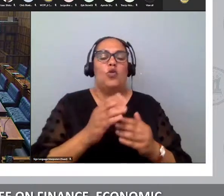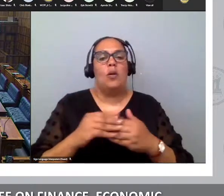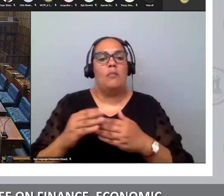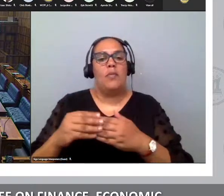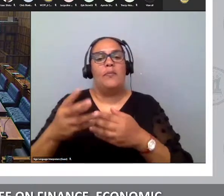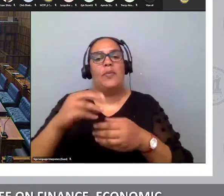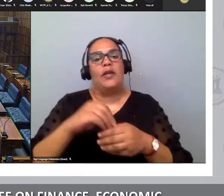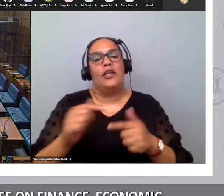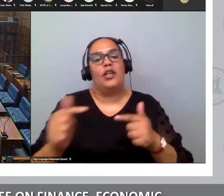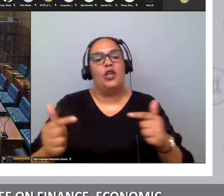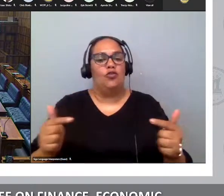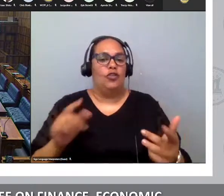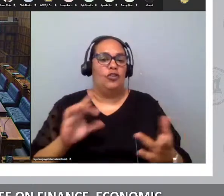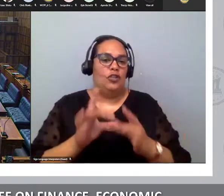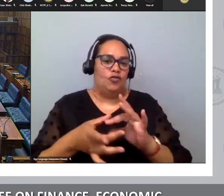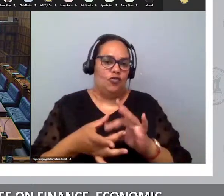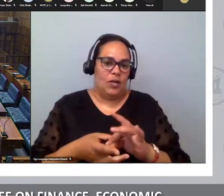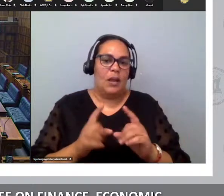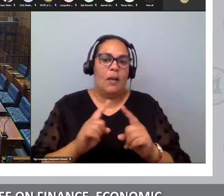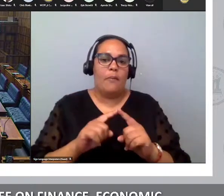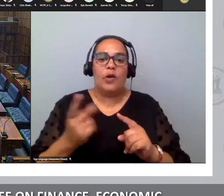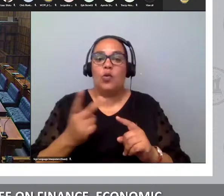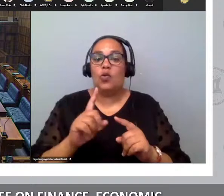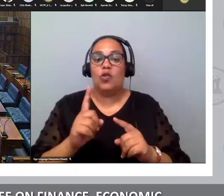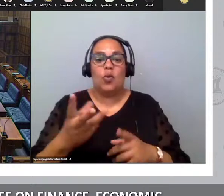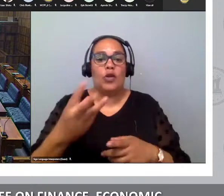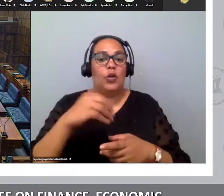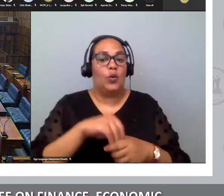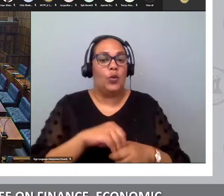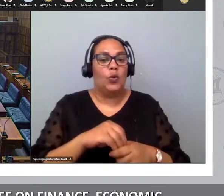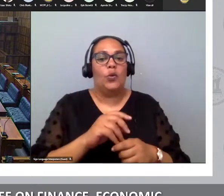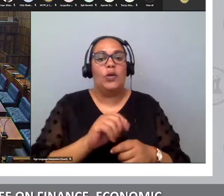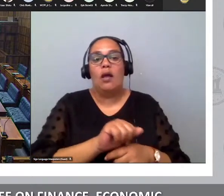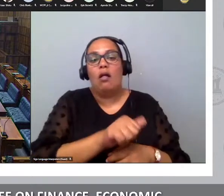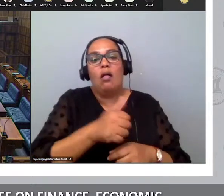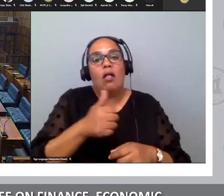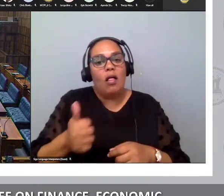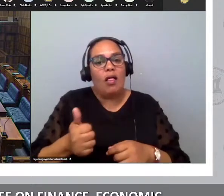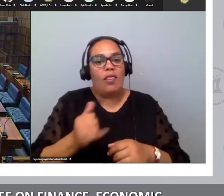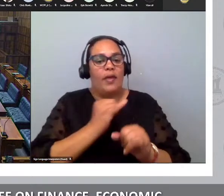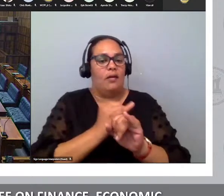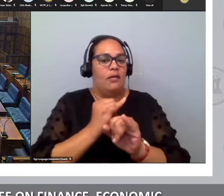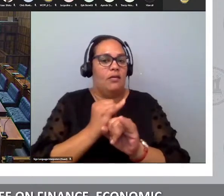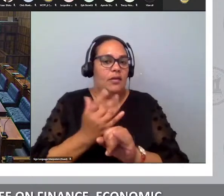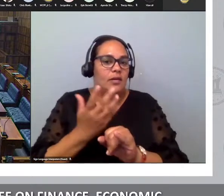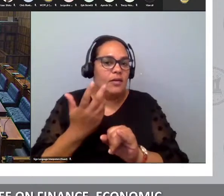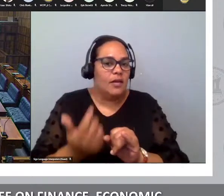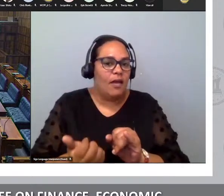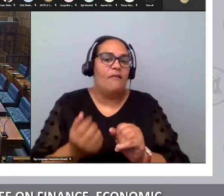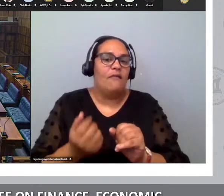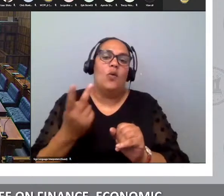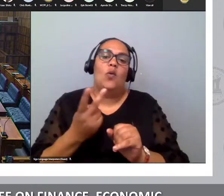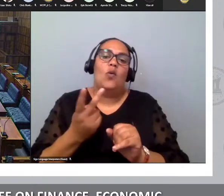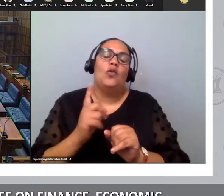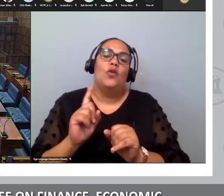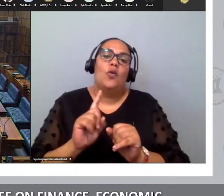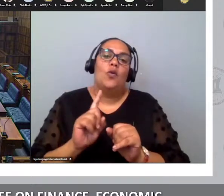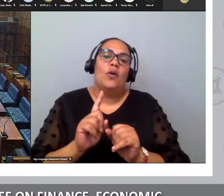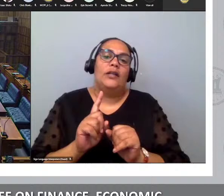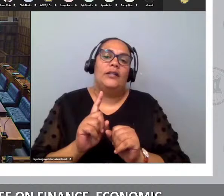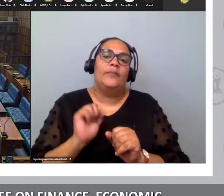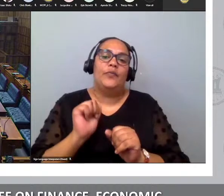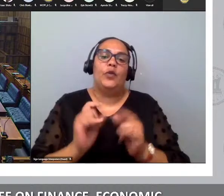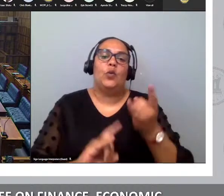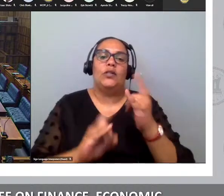within the logistic chain it also includes other um entities uh as well as uh the